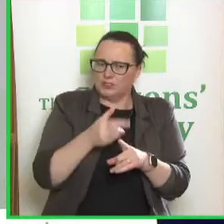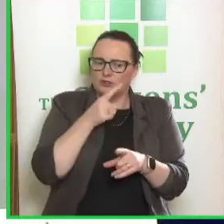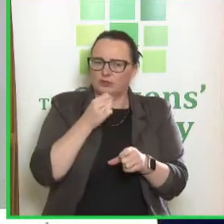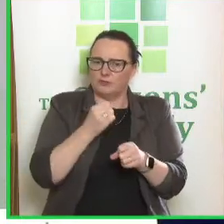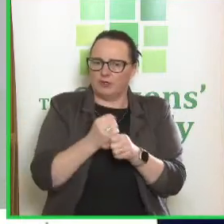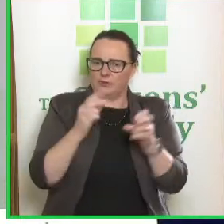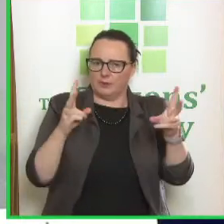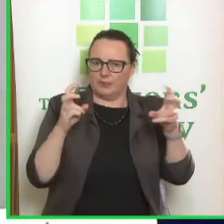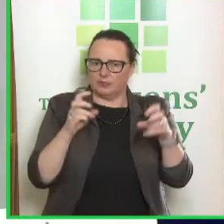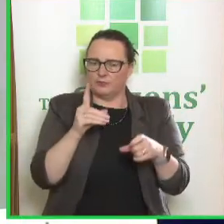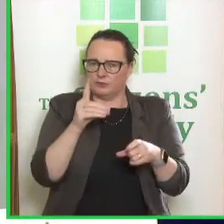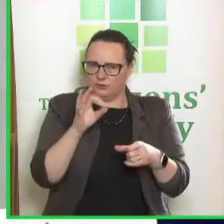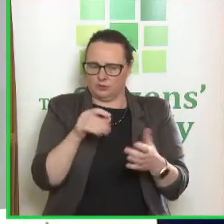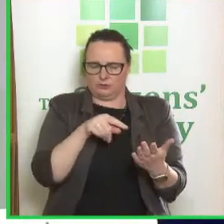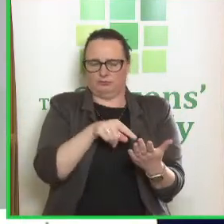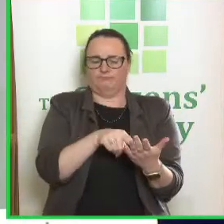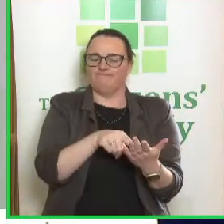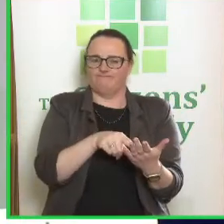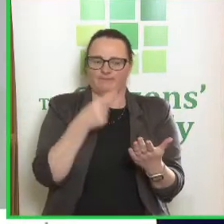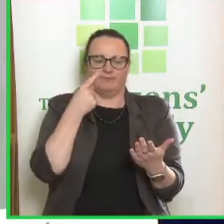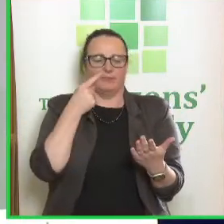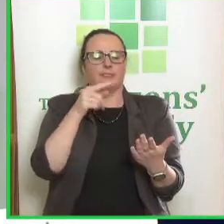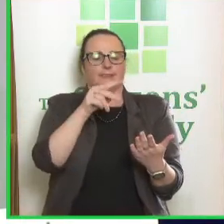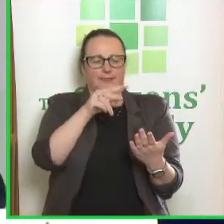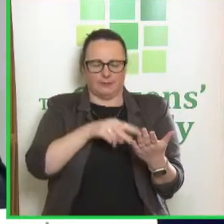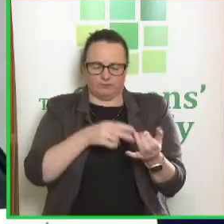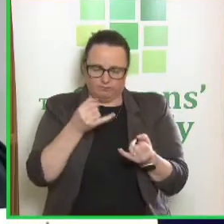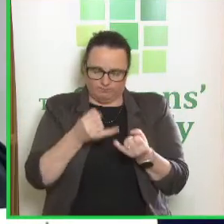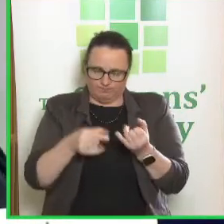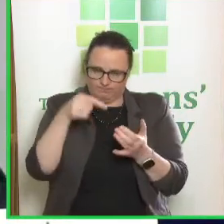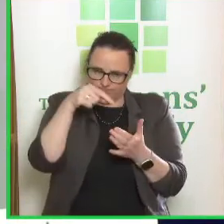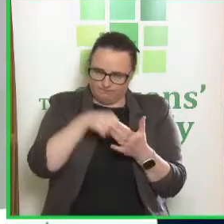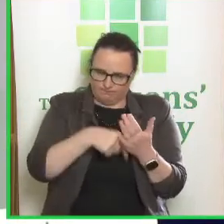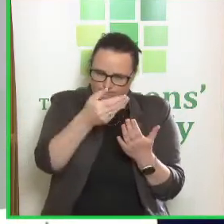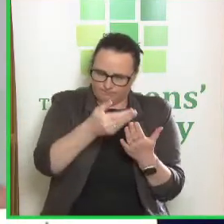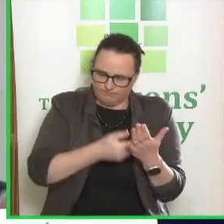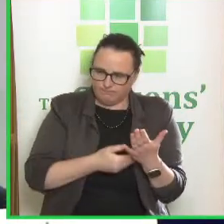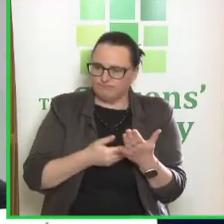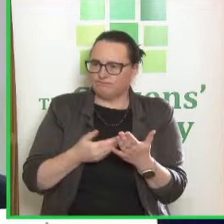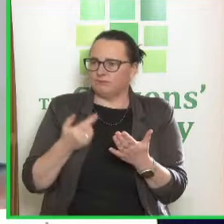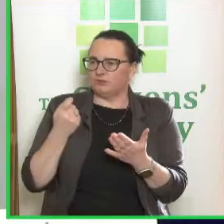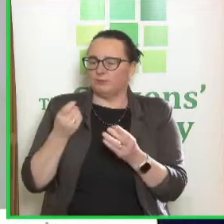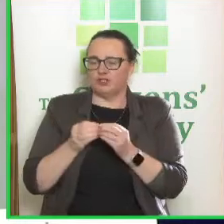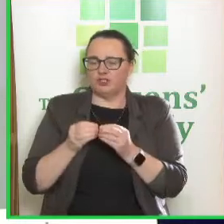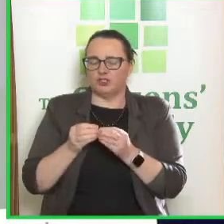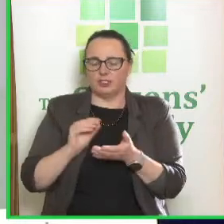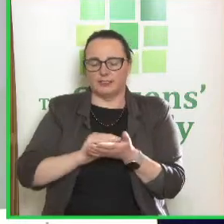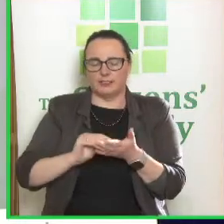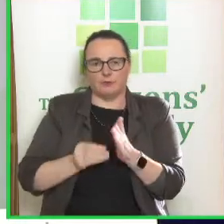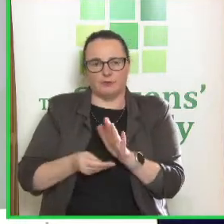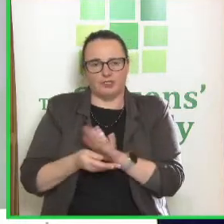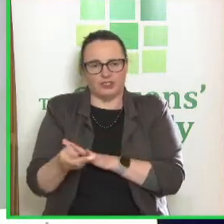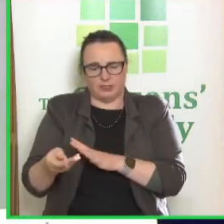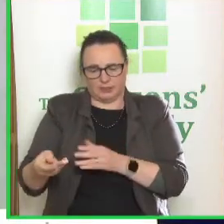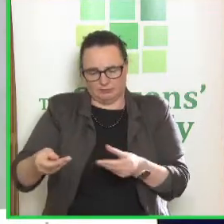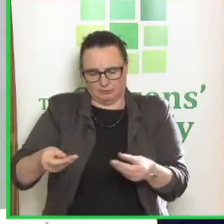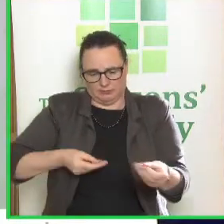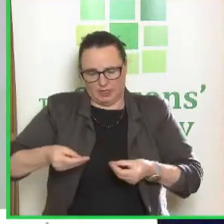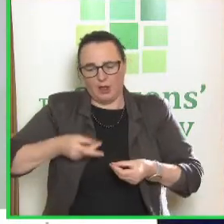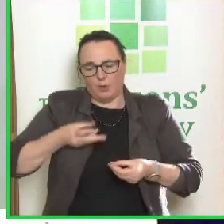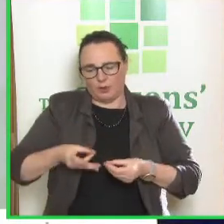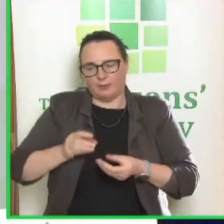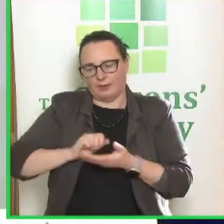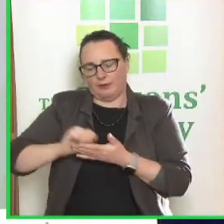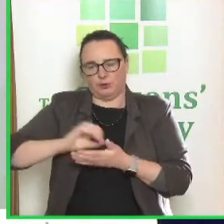that. I guess the submissions I mentioned earlier will be published later on today. Just final